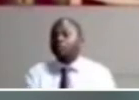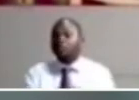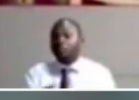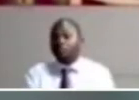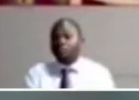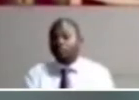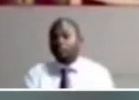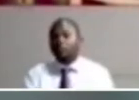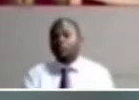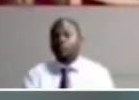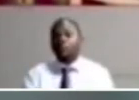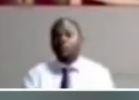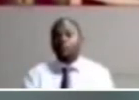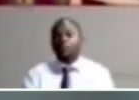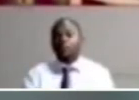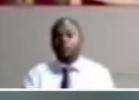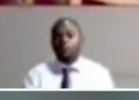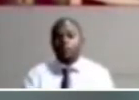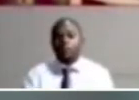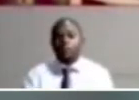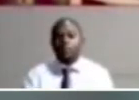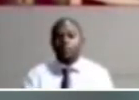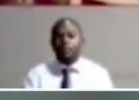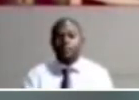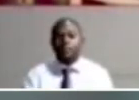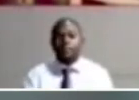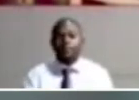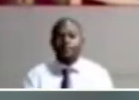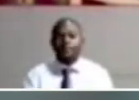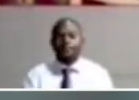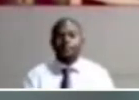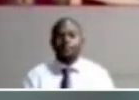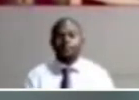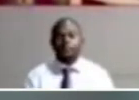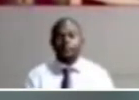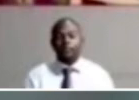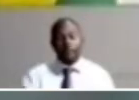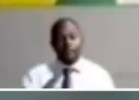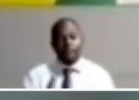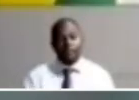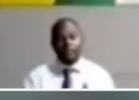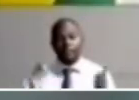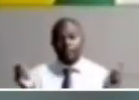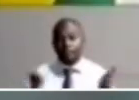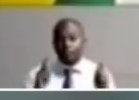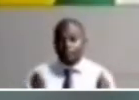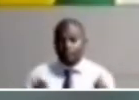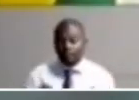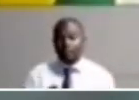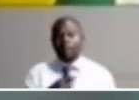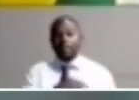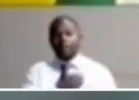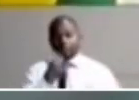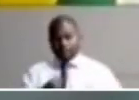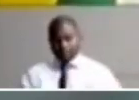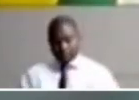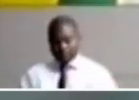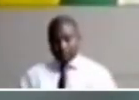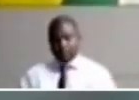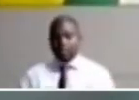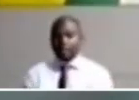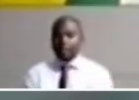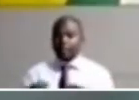In Mbale, The Chinese donated to me